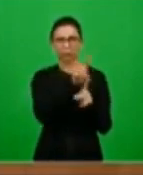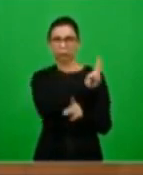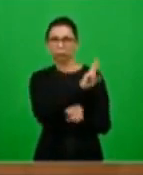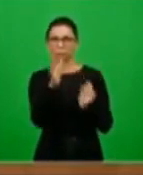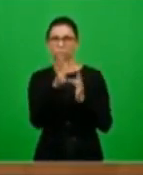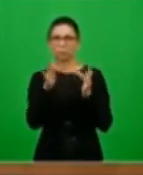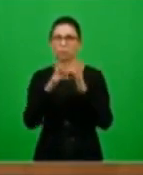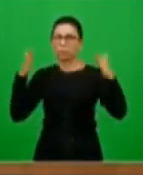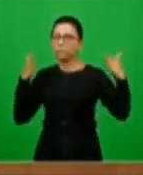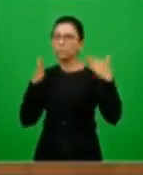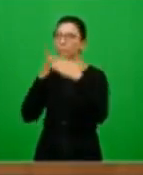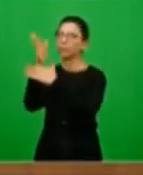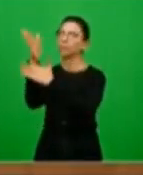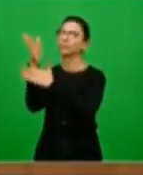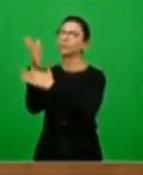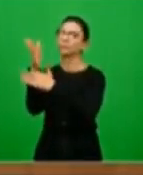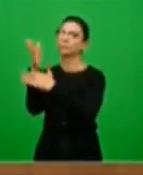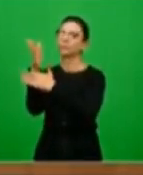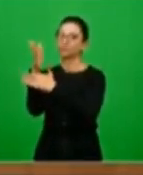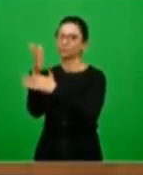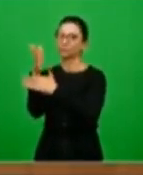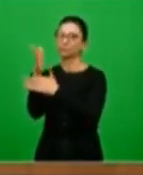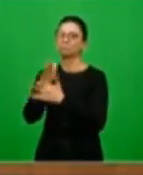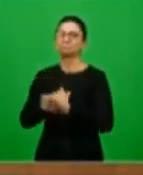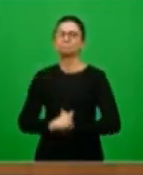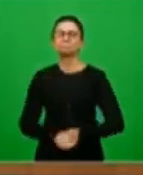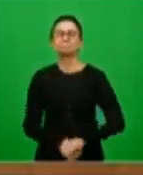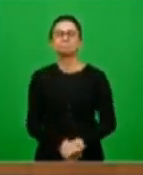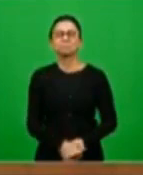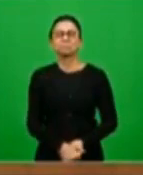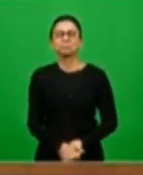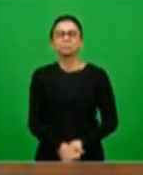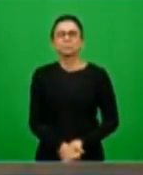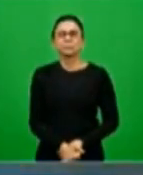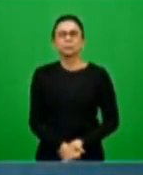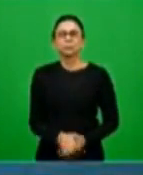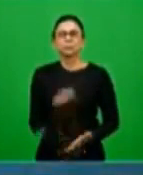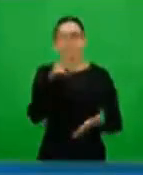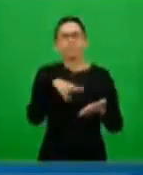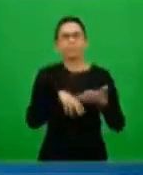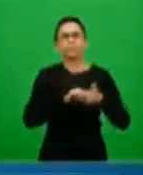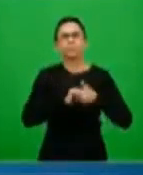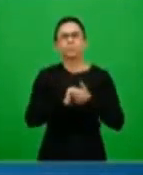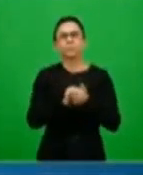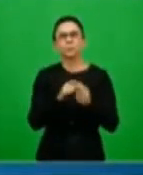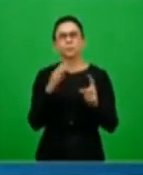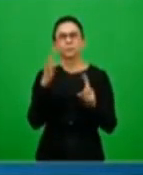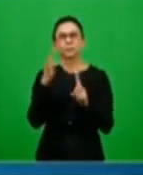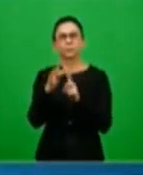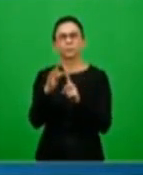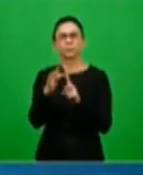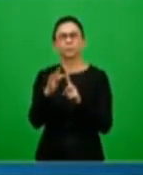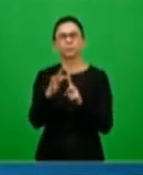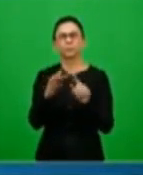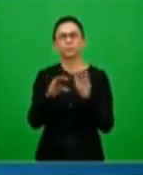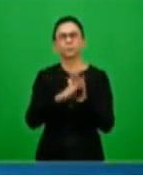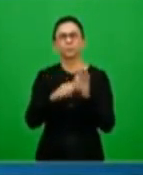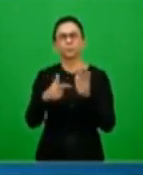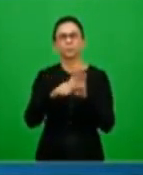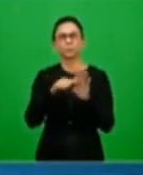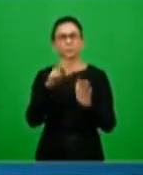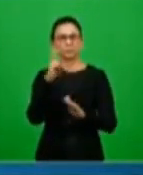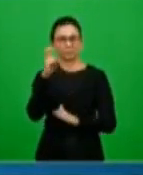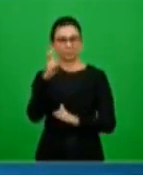And that's through him that we have access to the throne of grace, to the holy place. Read it with me. First letter to